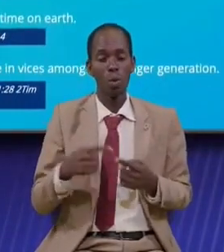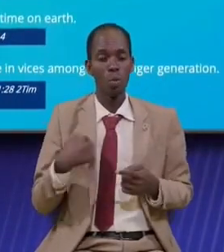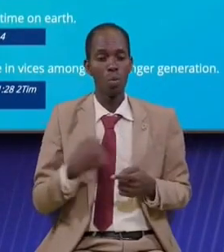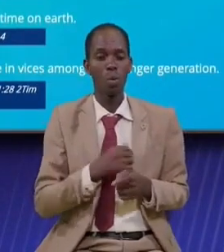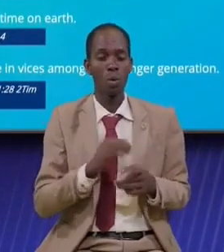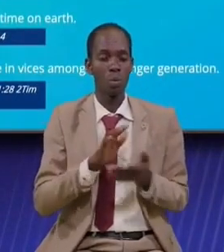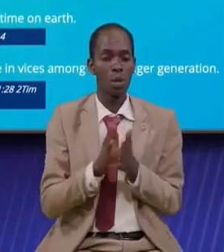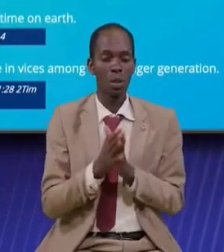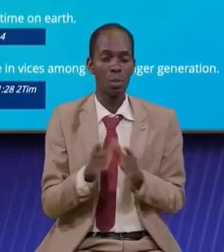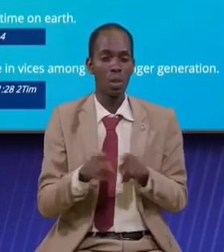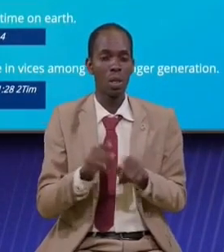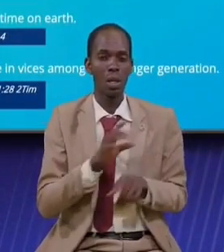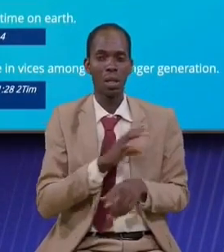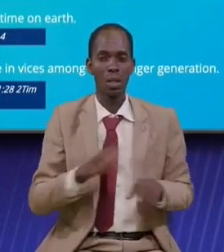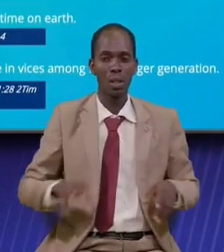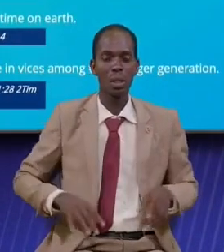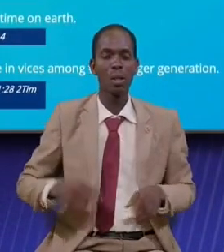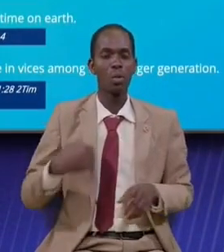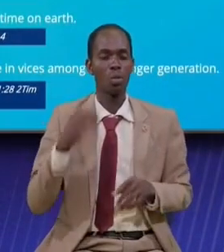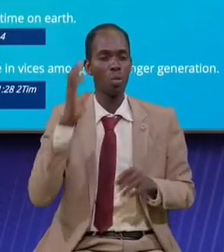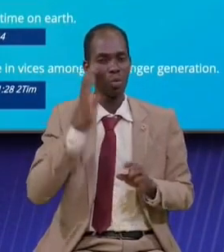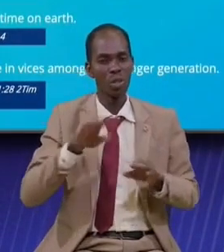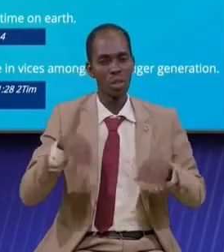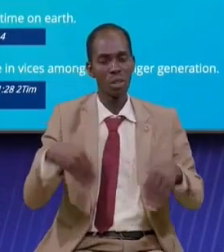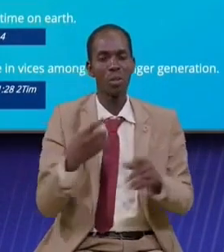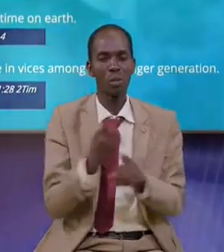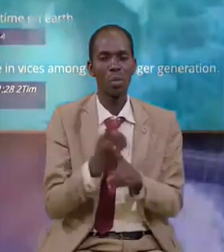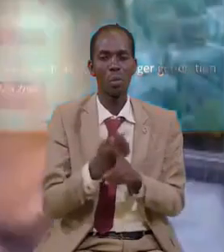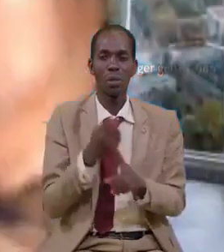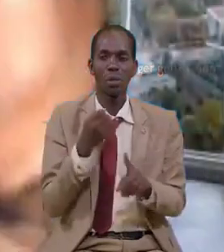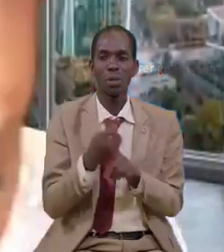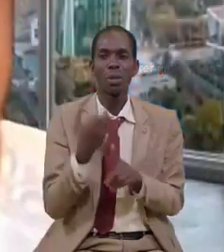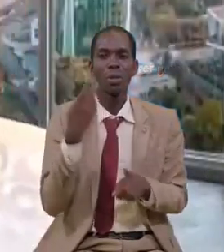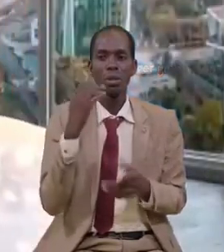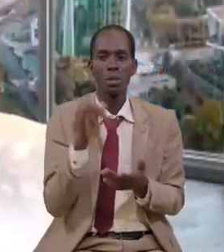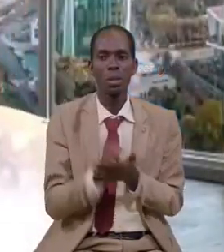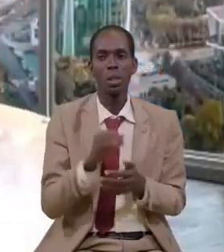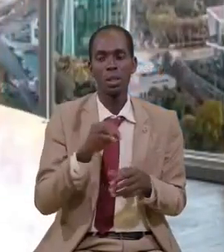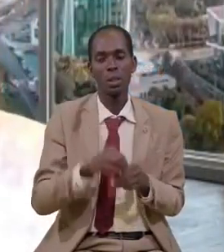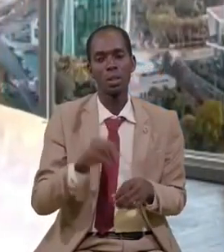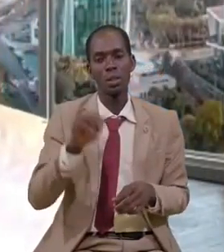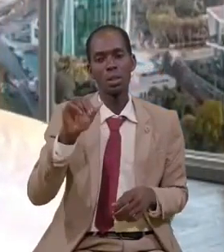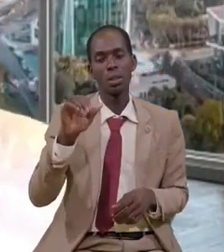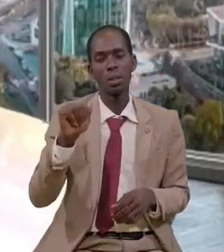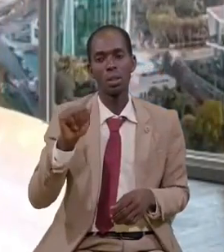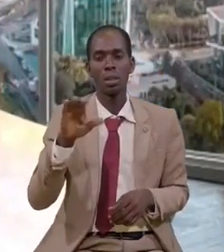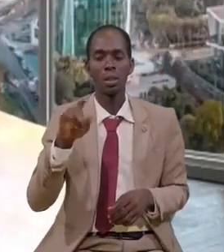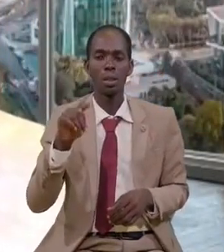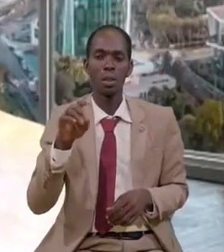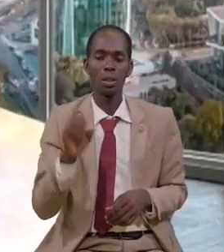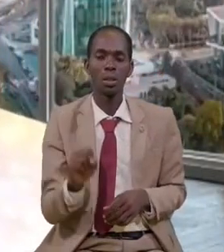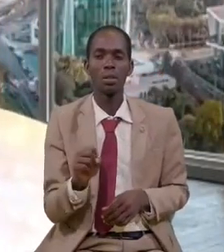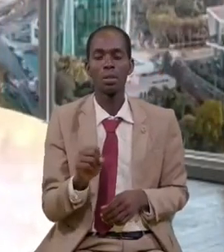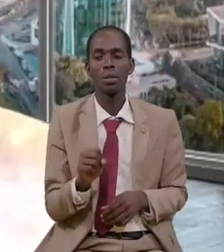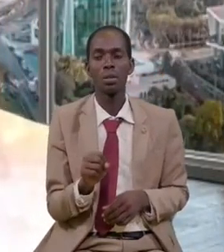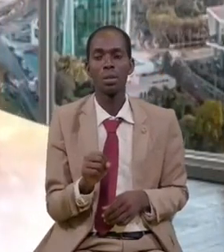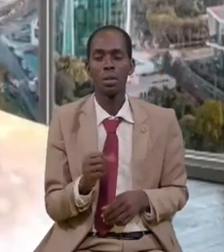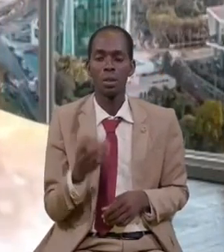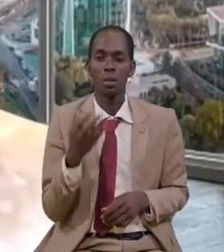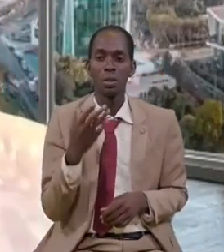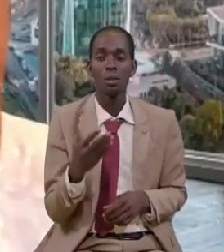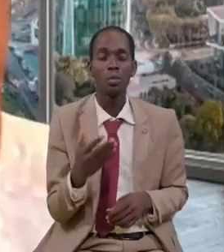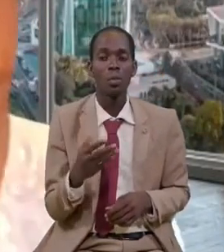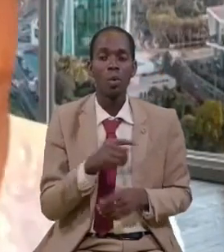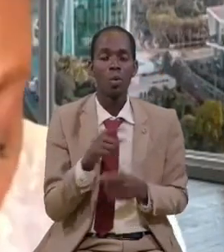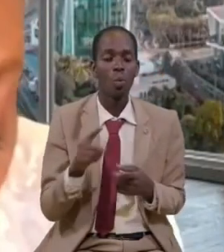required impact. And if you look at Acts chapter 9, verse 33, you will see that when Peter healed the man called Aeneas, the